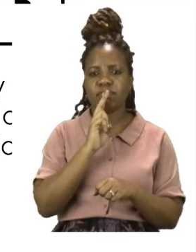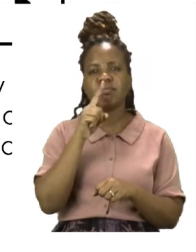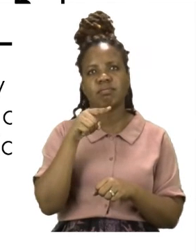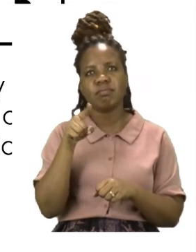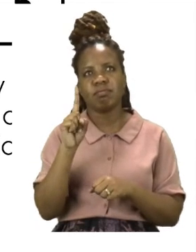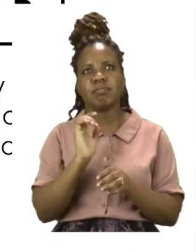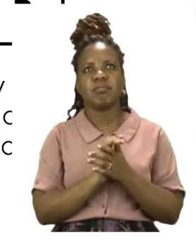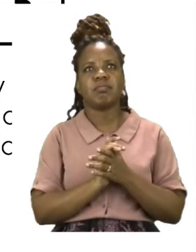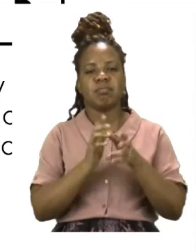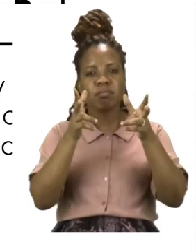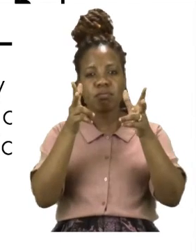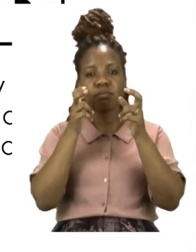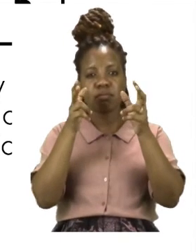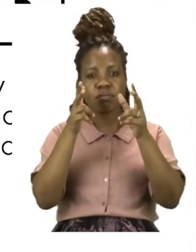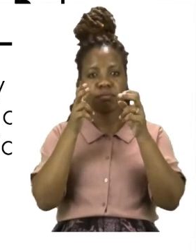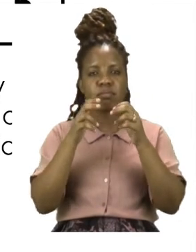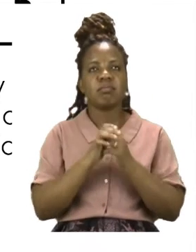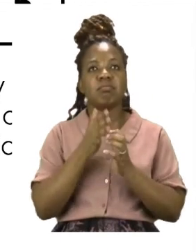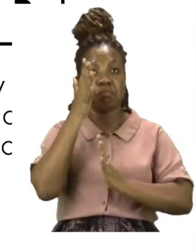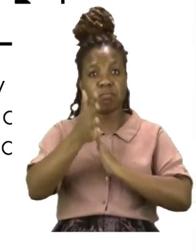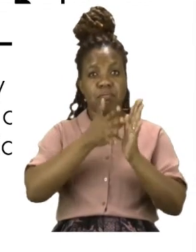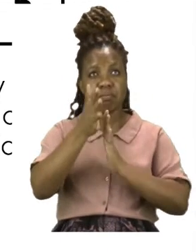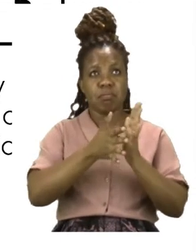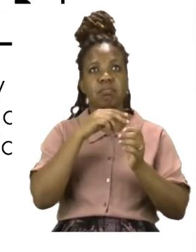Please listen and allow me to read.